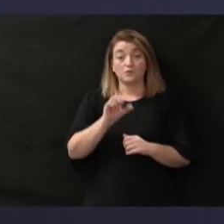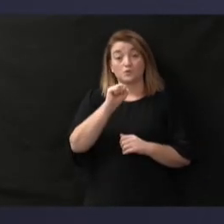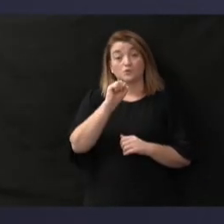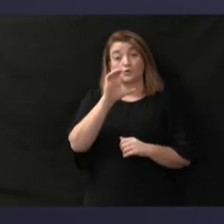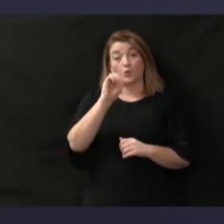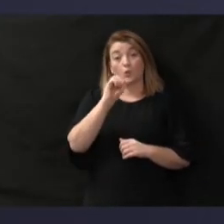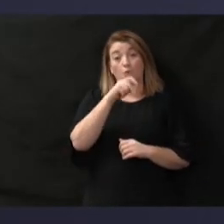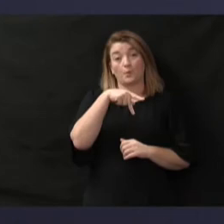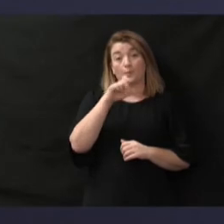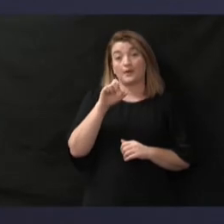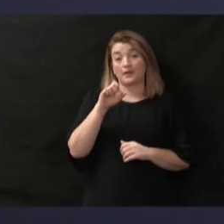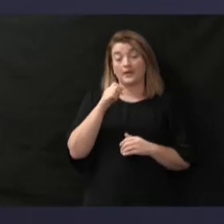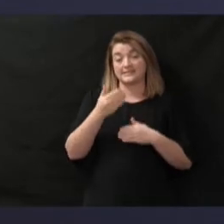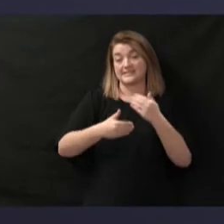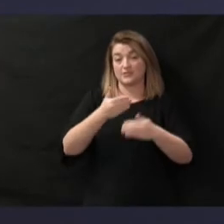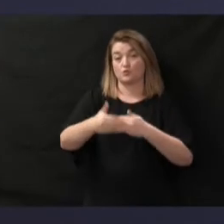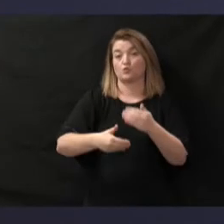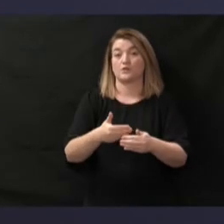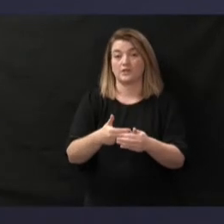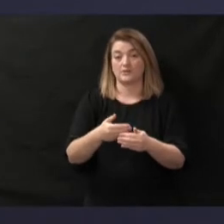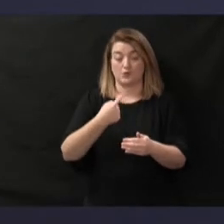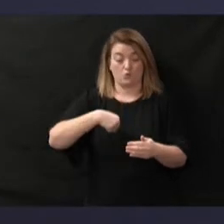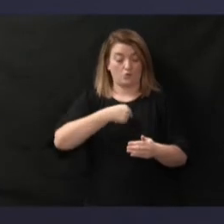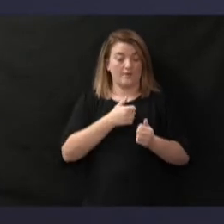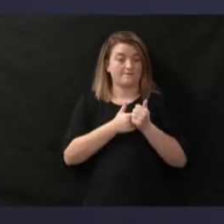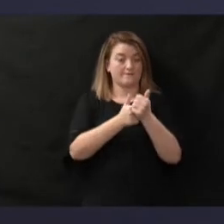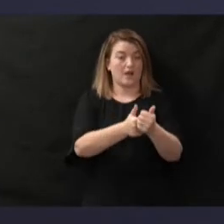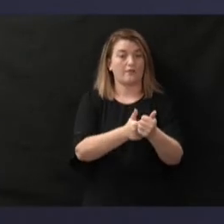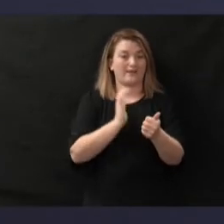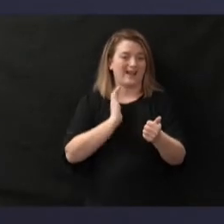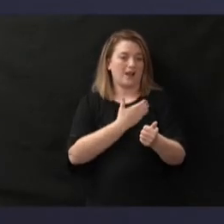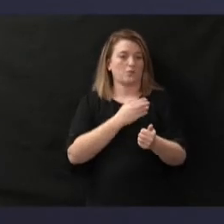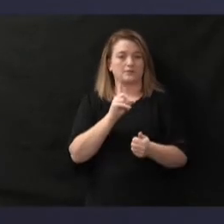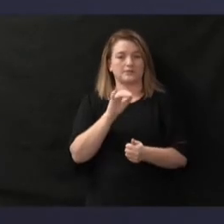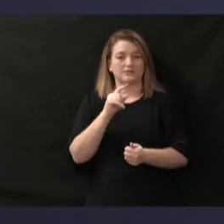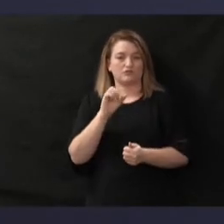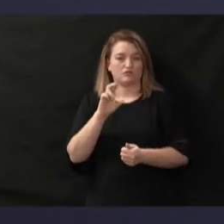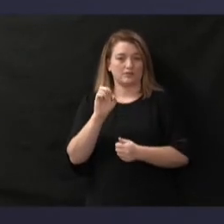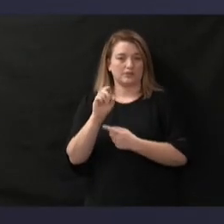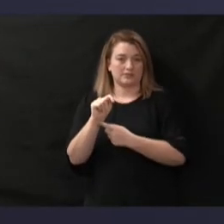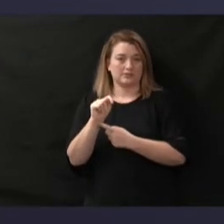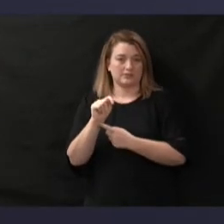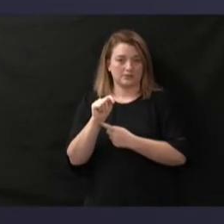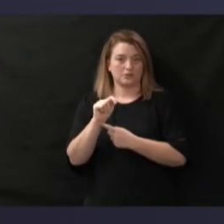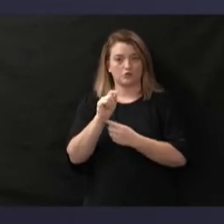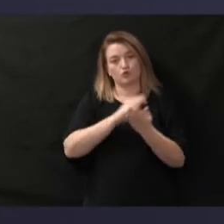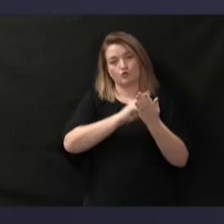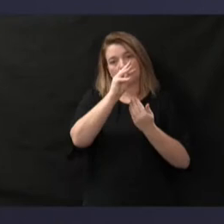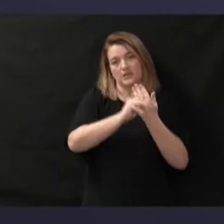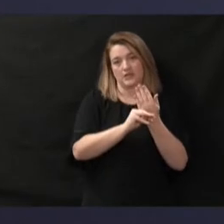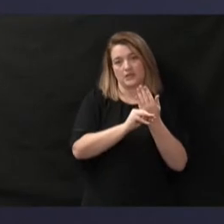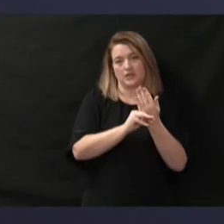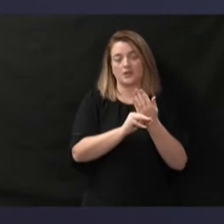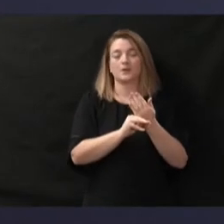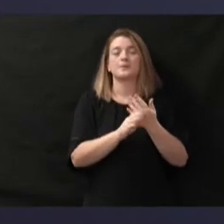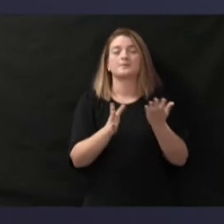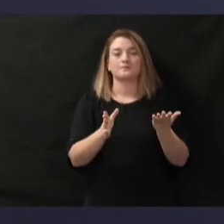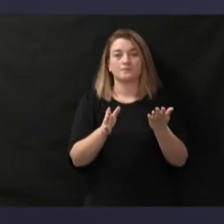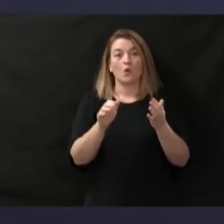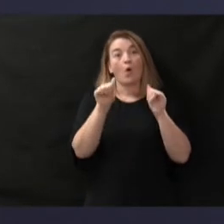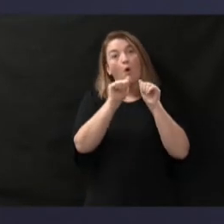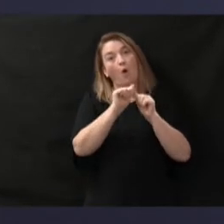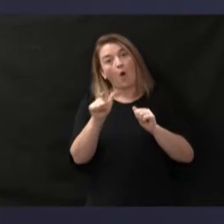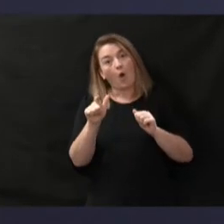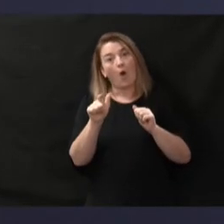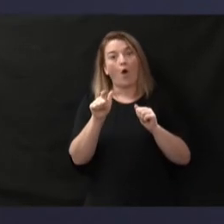sequence that we follow for our district curriculum, majority of those always do, you know, all the sounds together that sound the same,